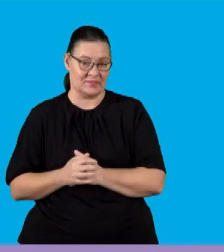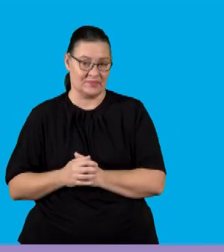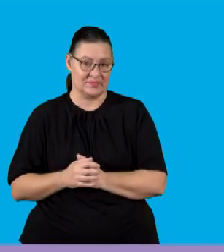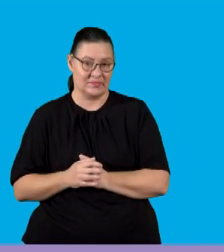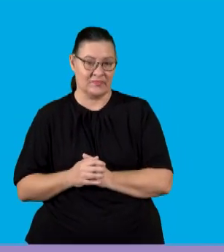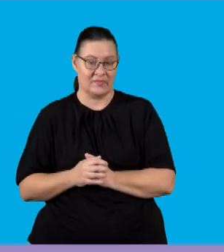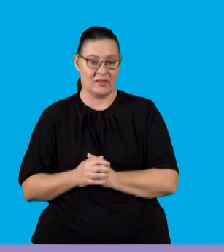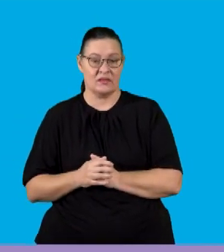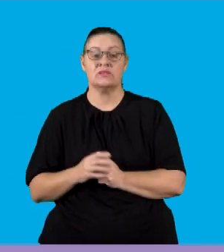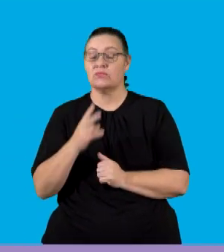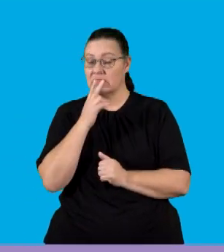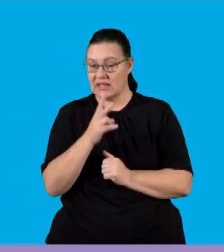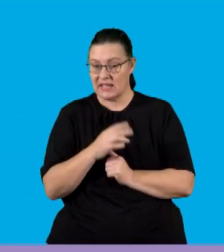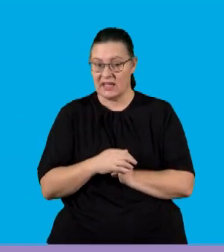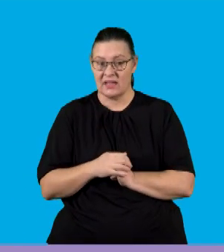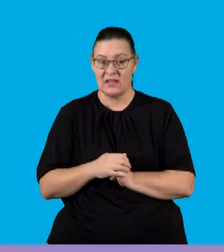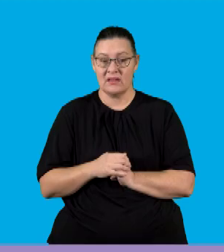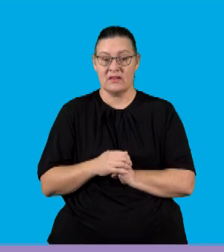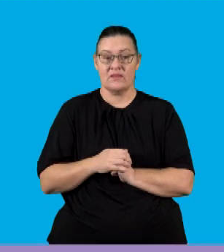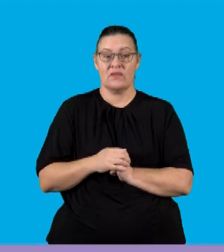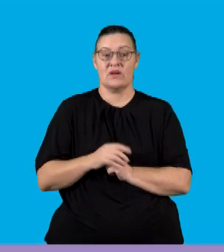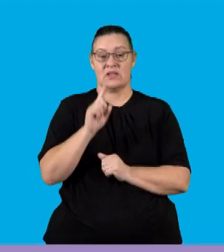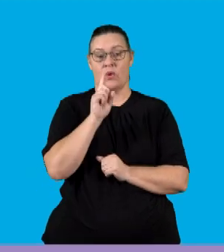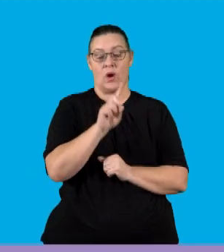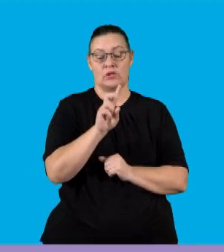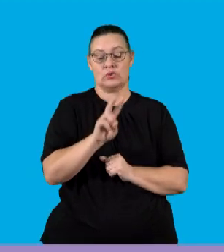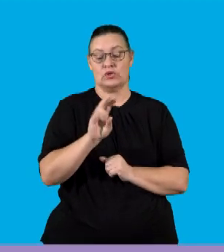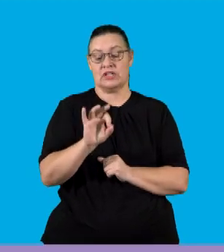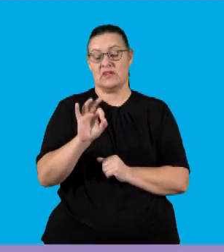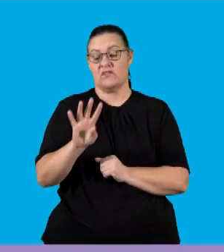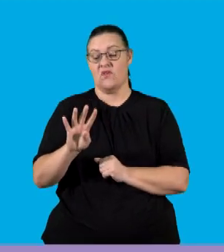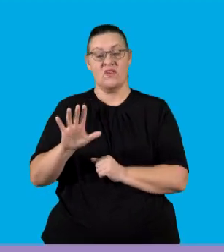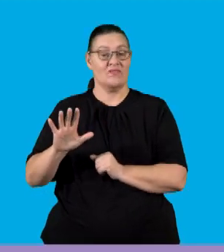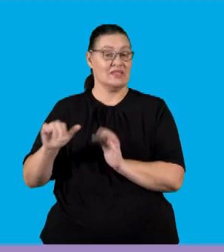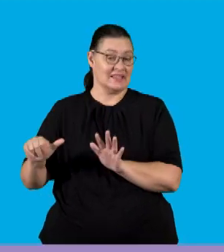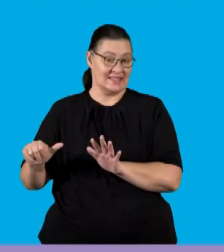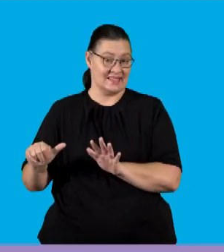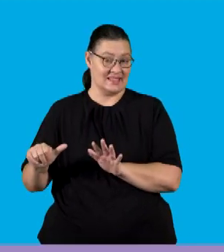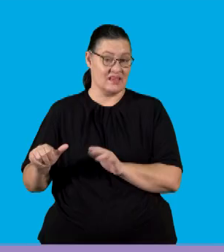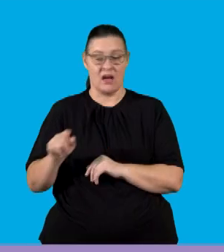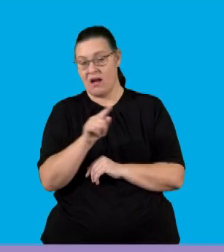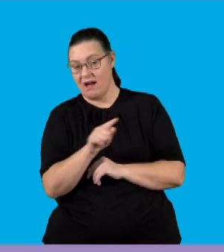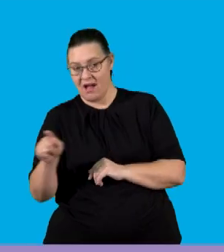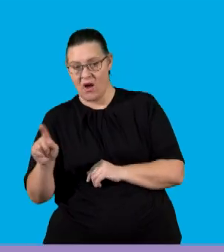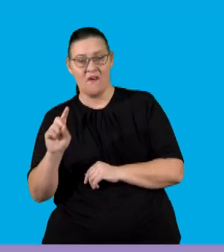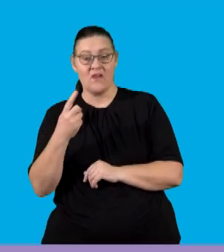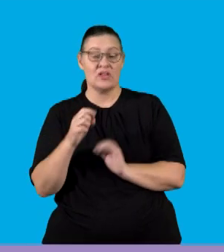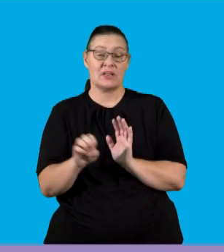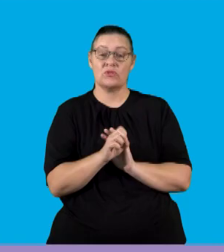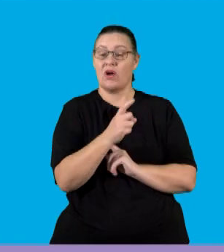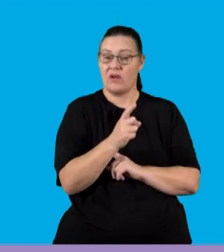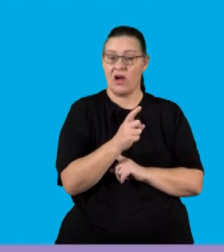tens. And as we can see there, 1, 2, 3, 4, 5, 6. And what does the first exponent law say about